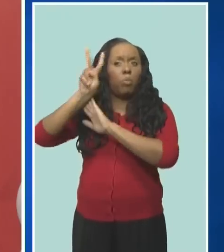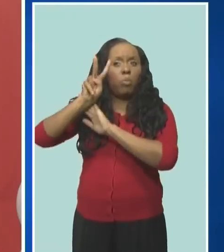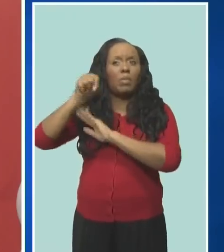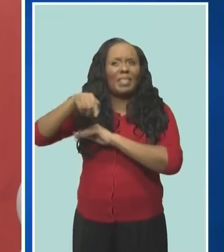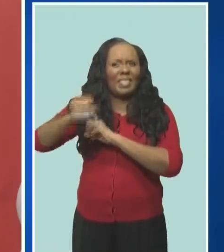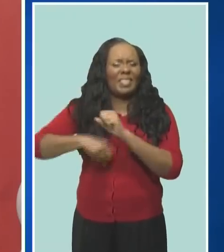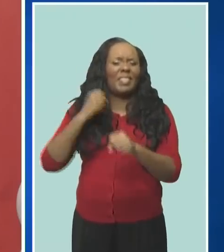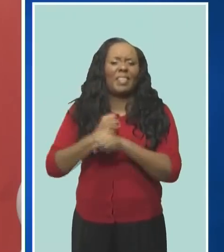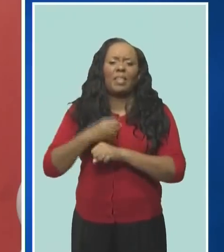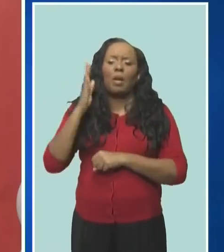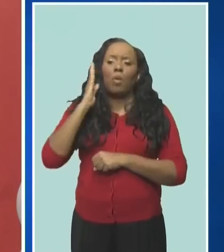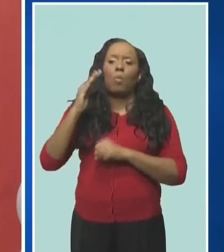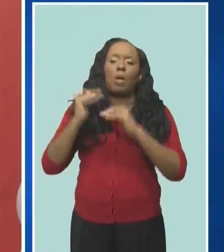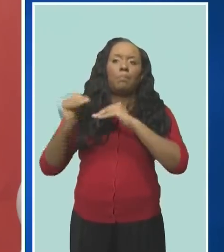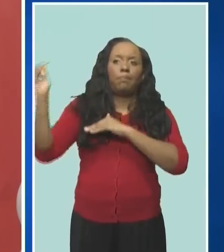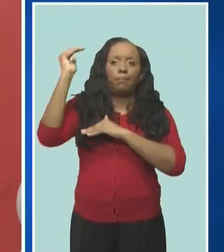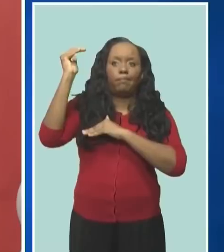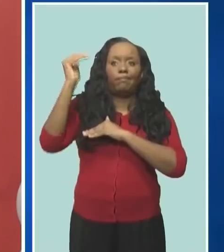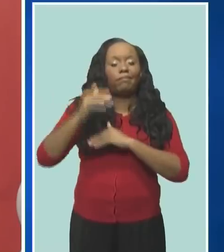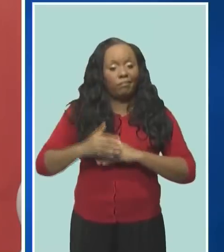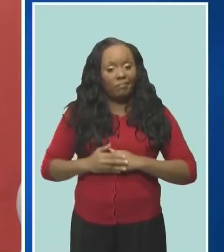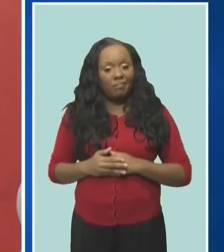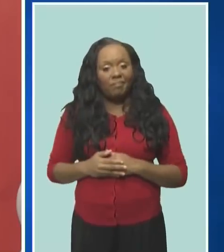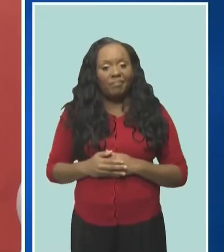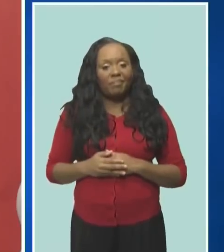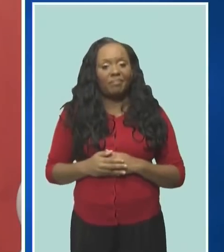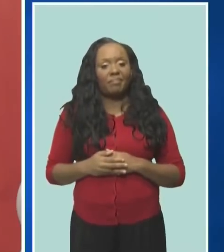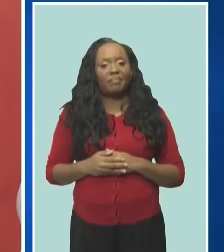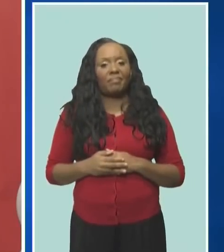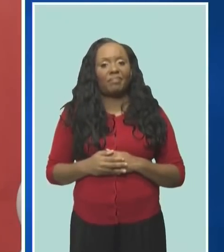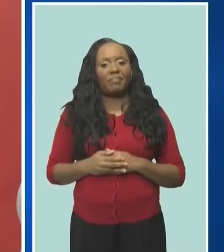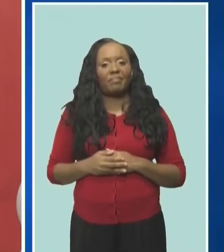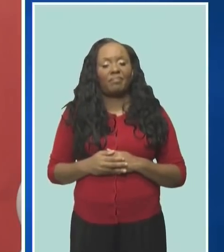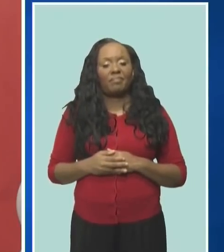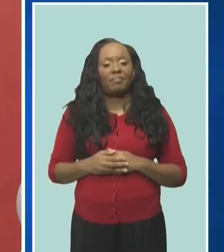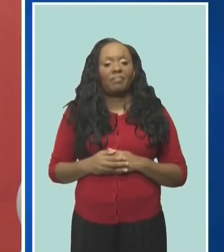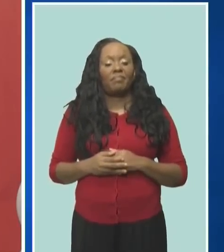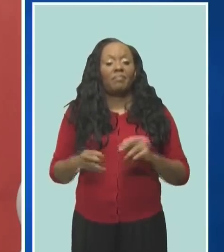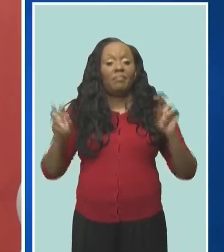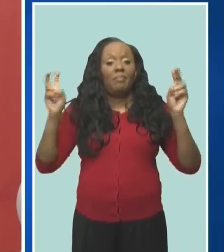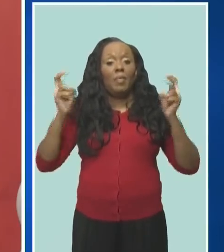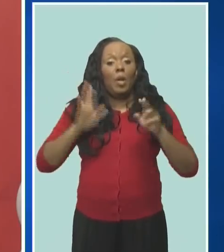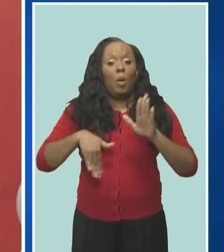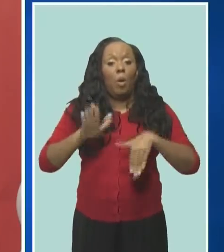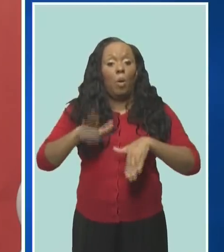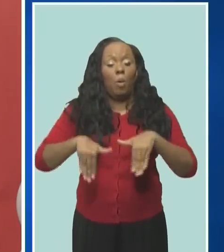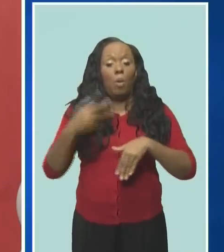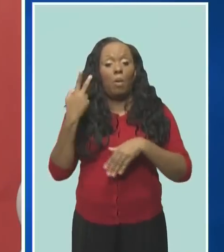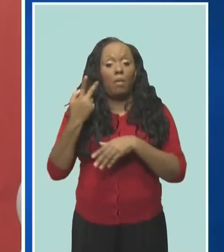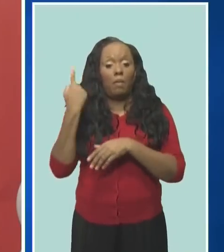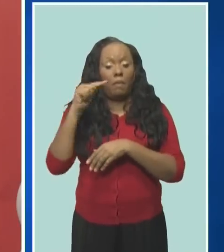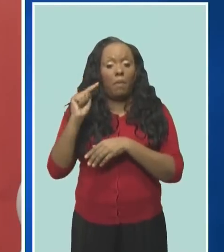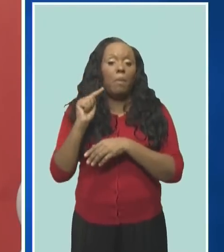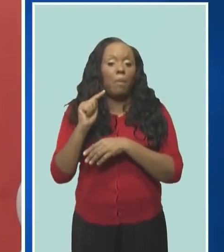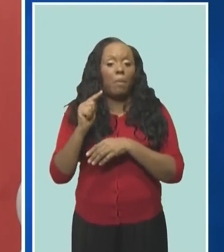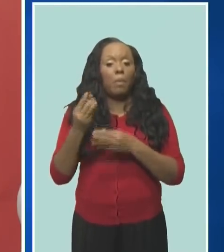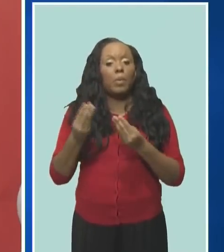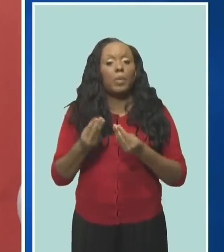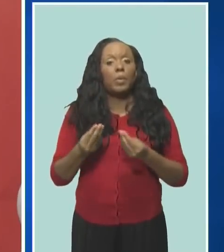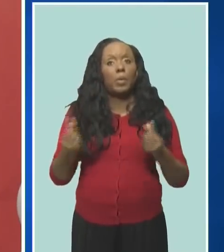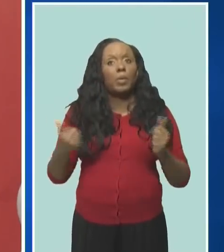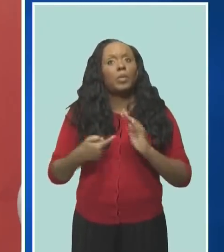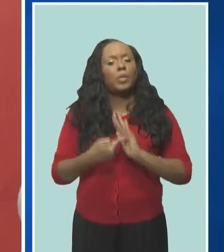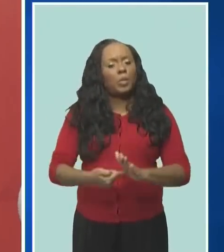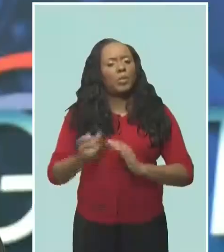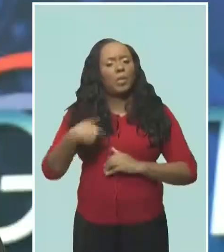again. The walk best exemplifies the culture of care which we are fostering at our bank.